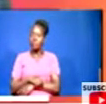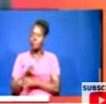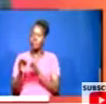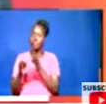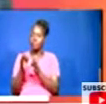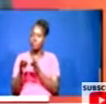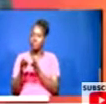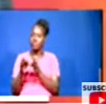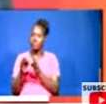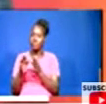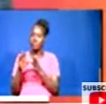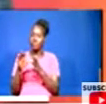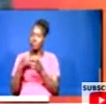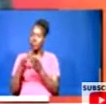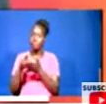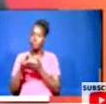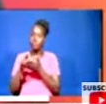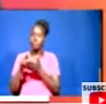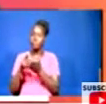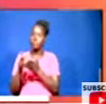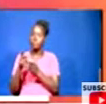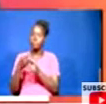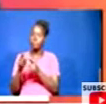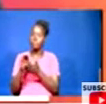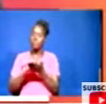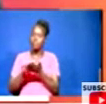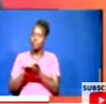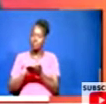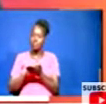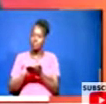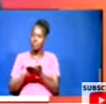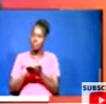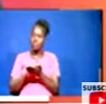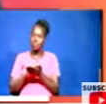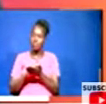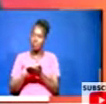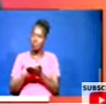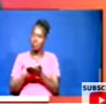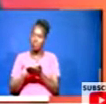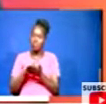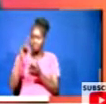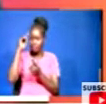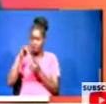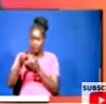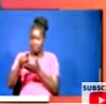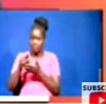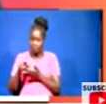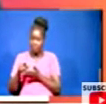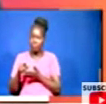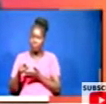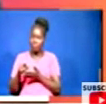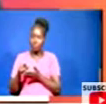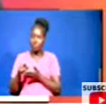you can actually take that loan and pay. But they base their, their intentions to lend or their